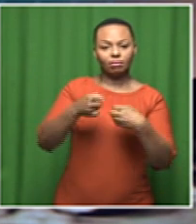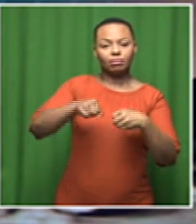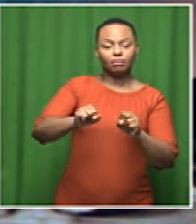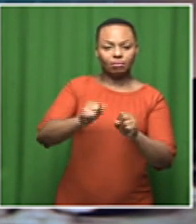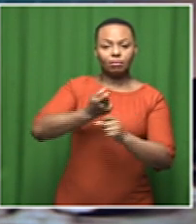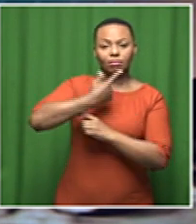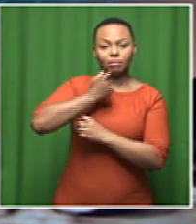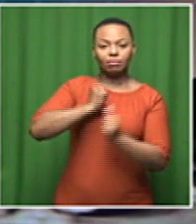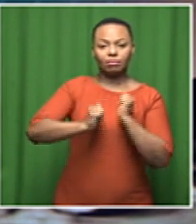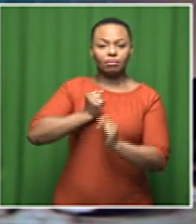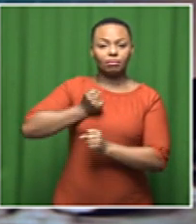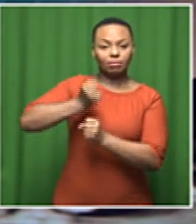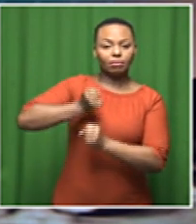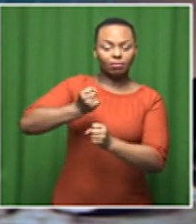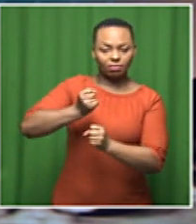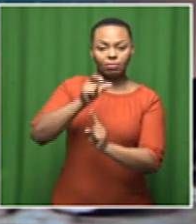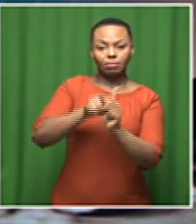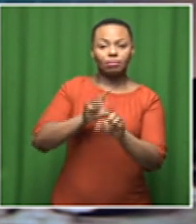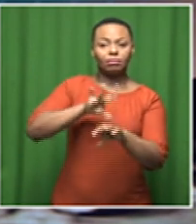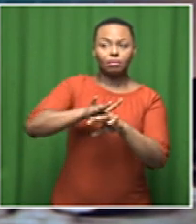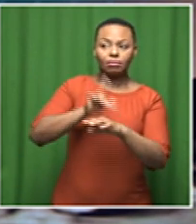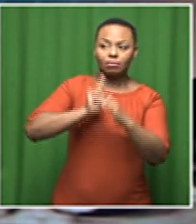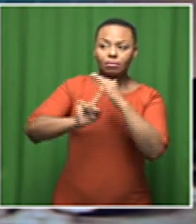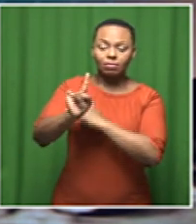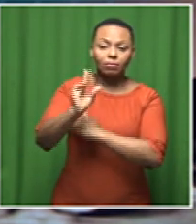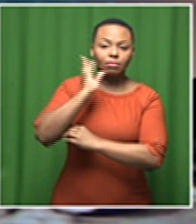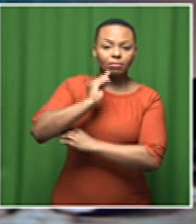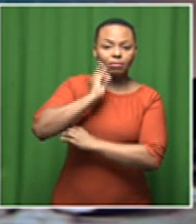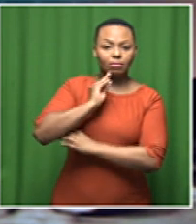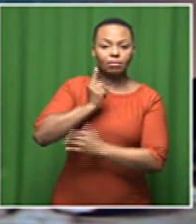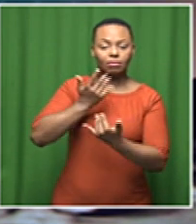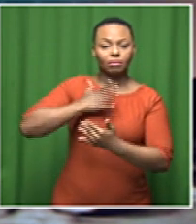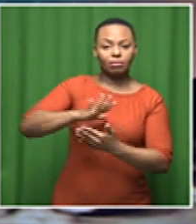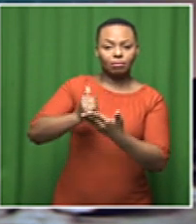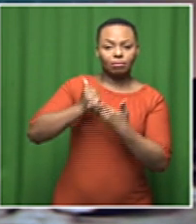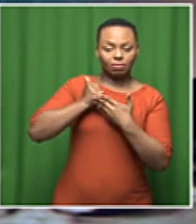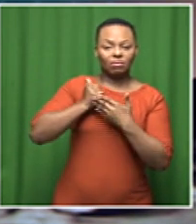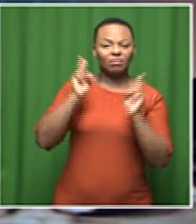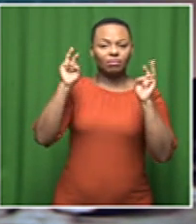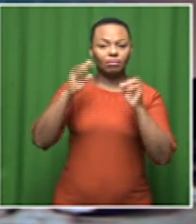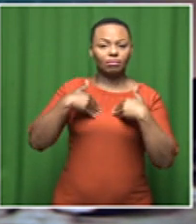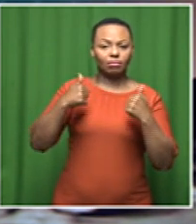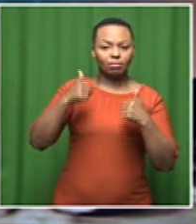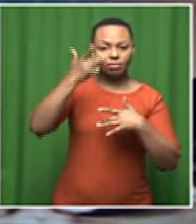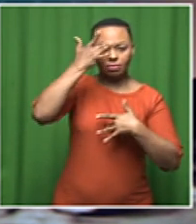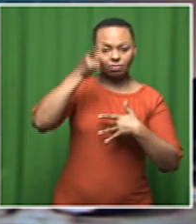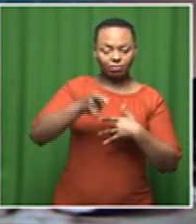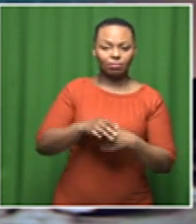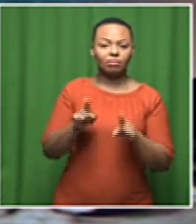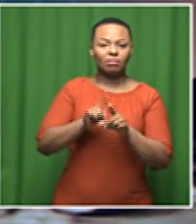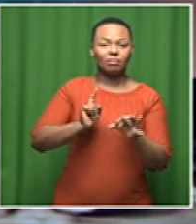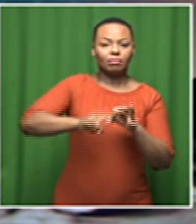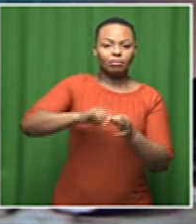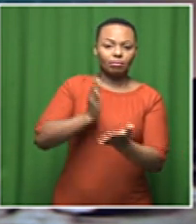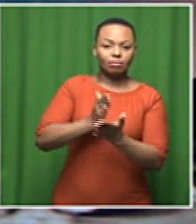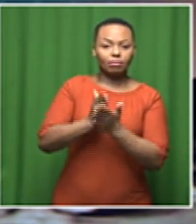Action Campaign about patients' experiences when they seek and receive healthcare. Lastly, we'll speak to the manager of quality assurance at the National